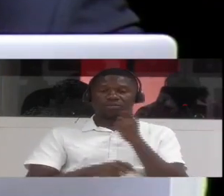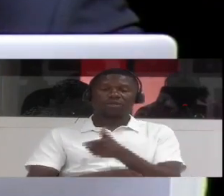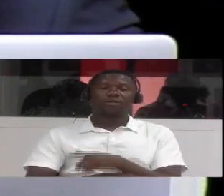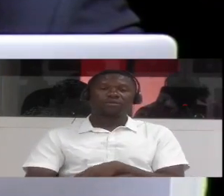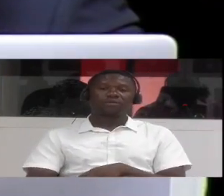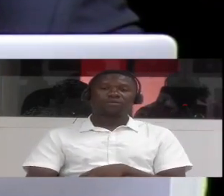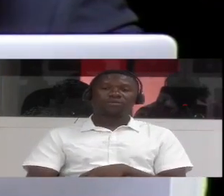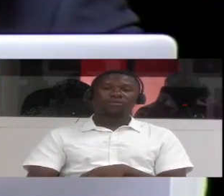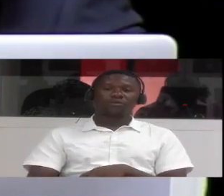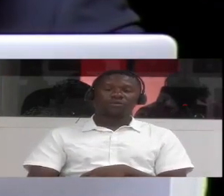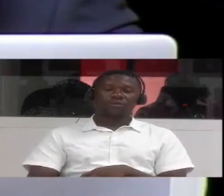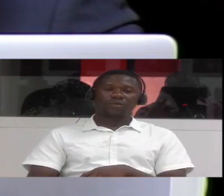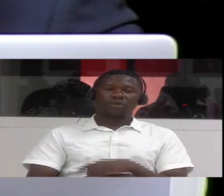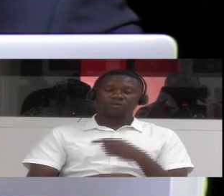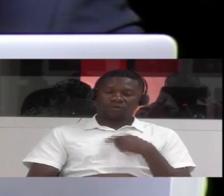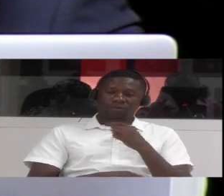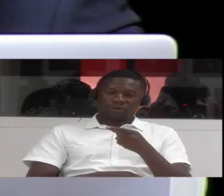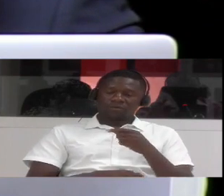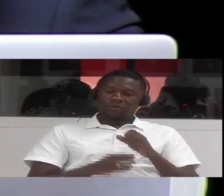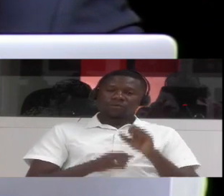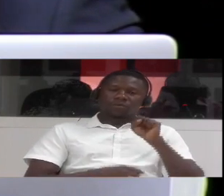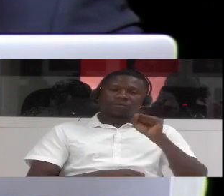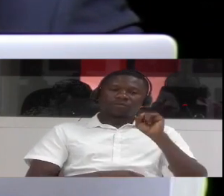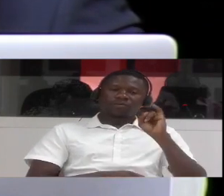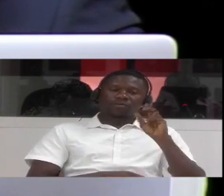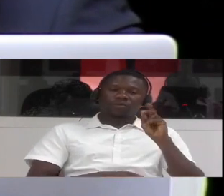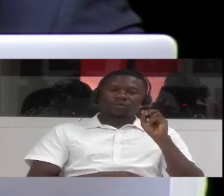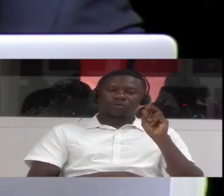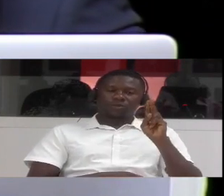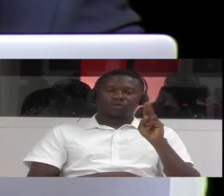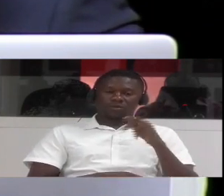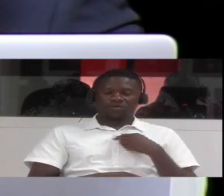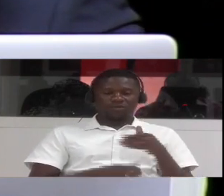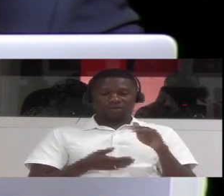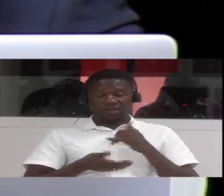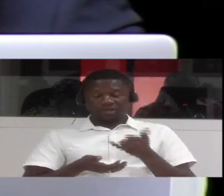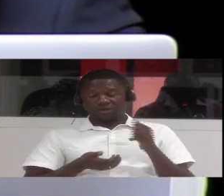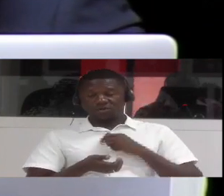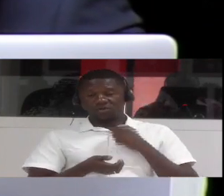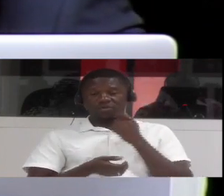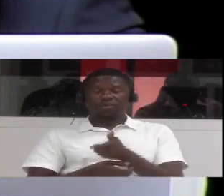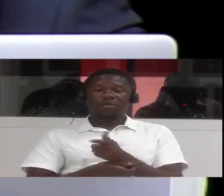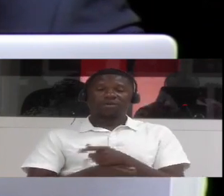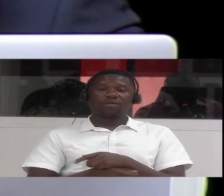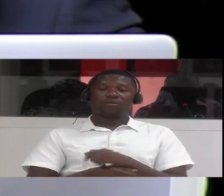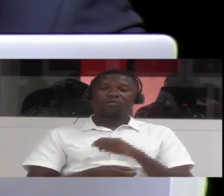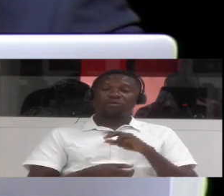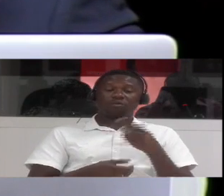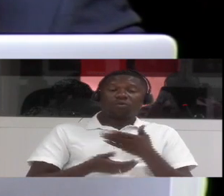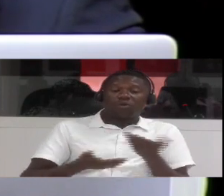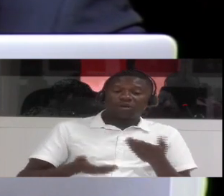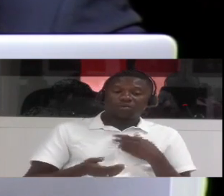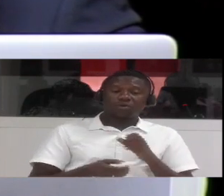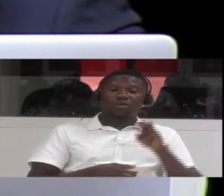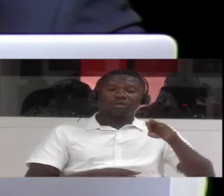answer. Yes. And SAIKOU has to now come and pay for guaranteeing the appearance of